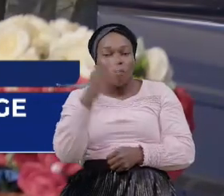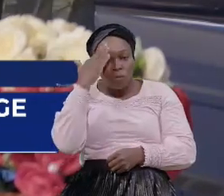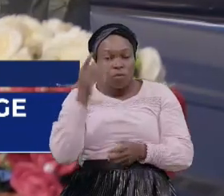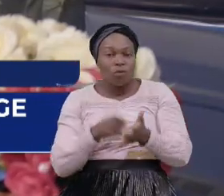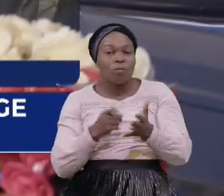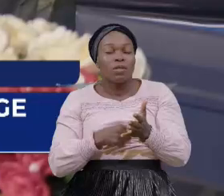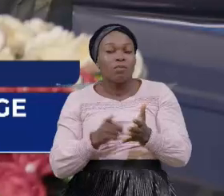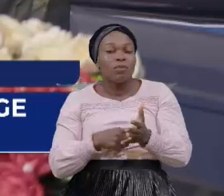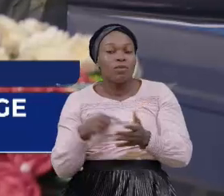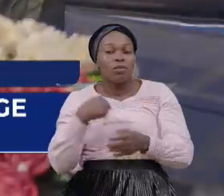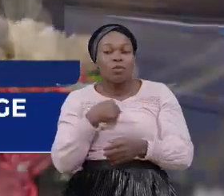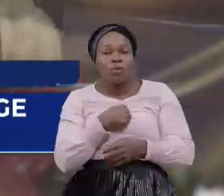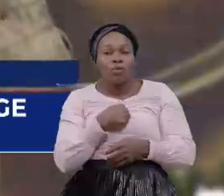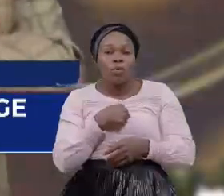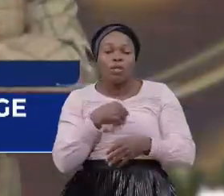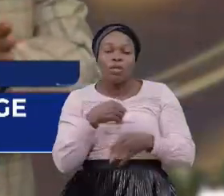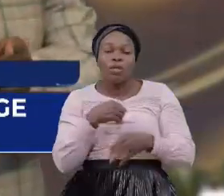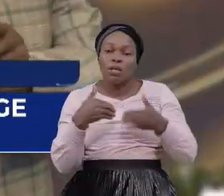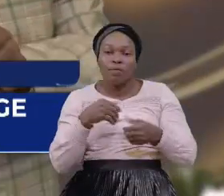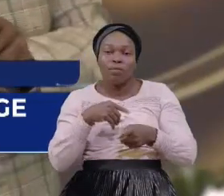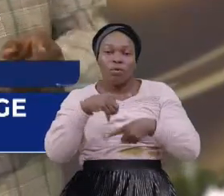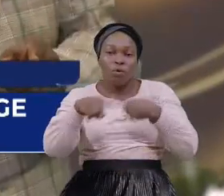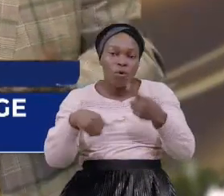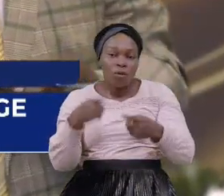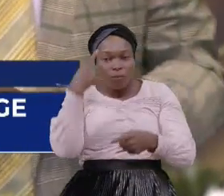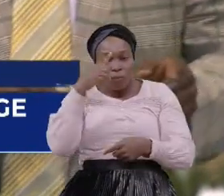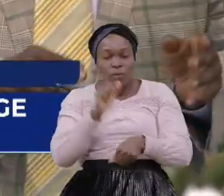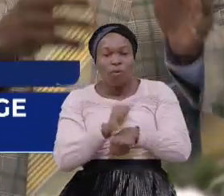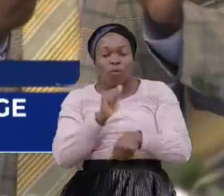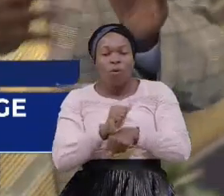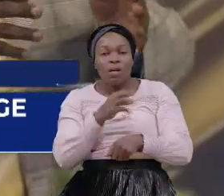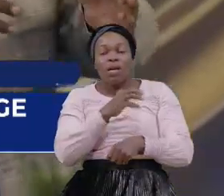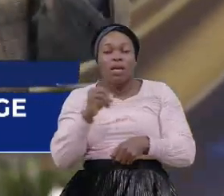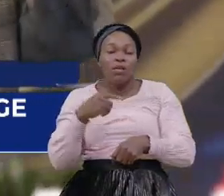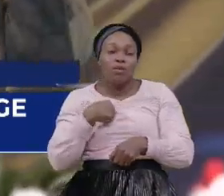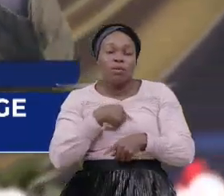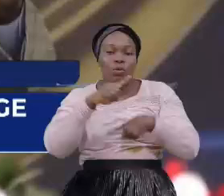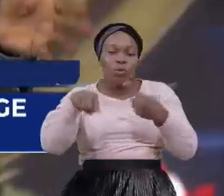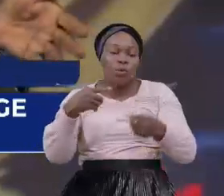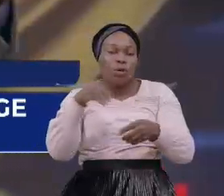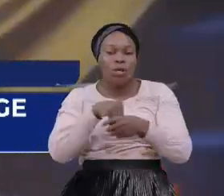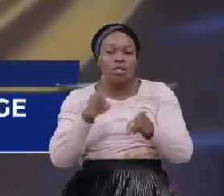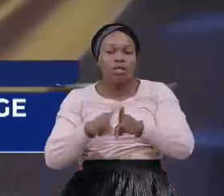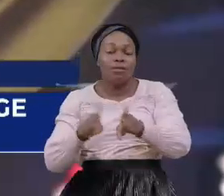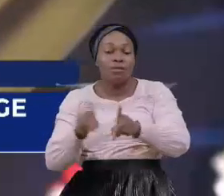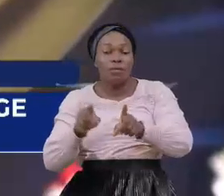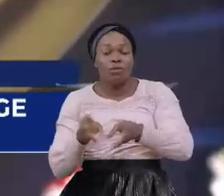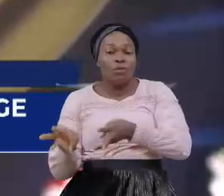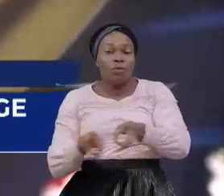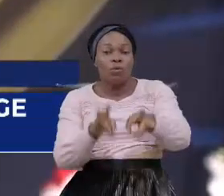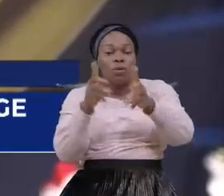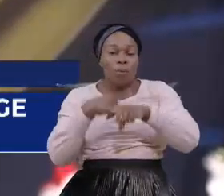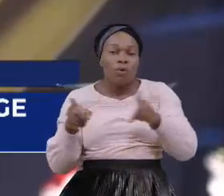think. We cannot go in any other direction except the directions we have been